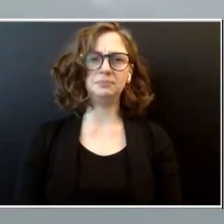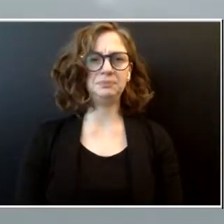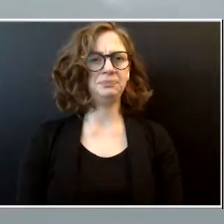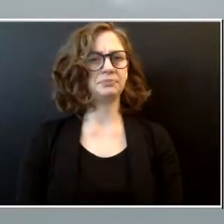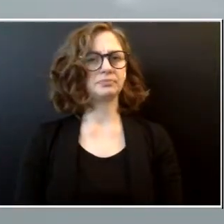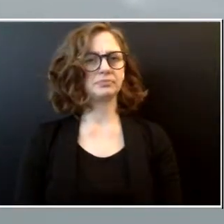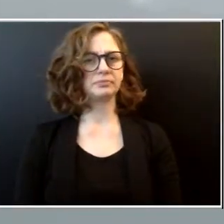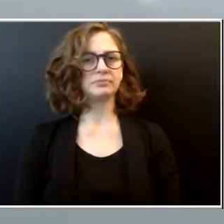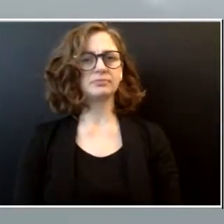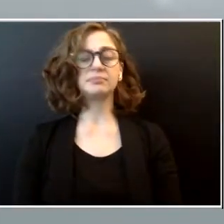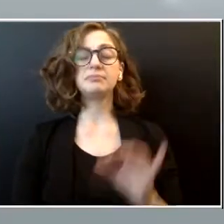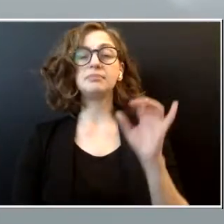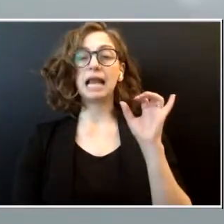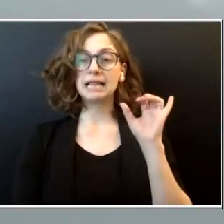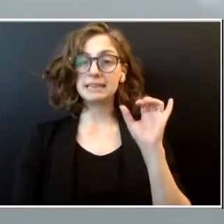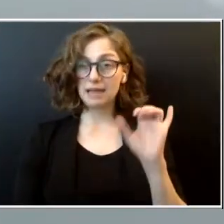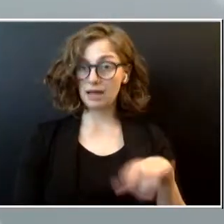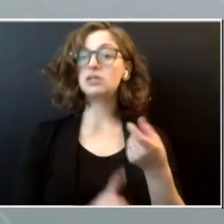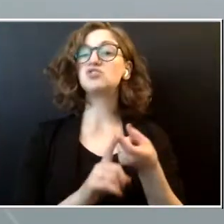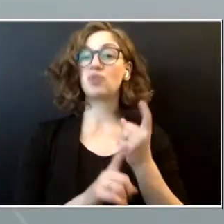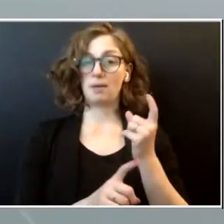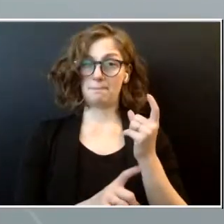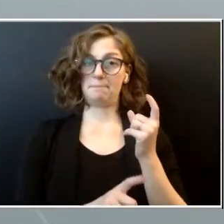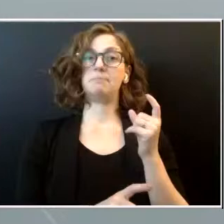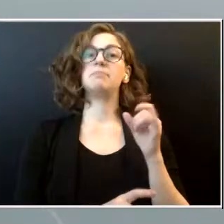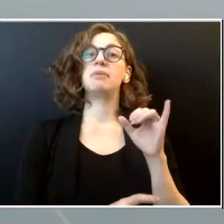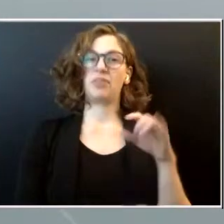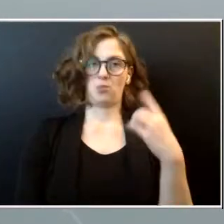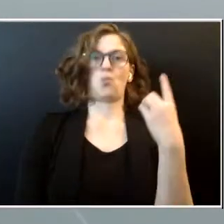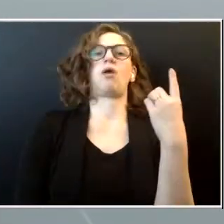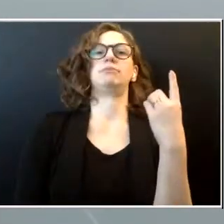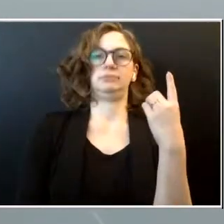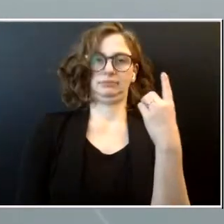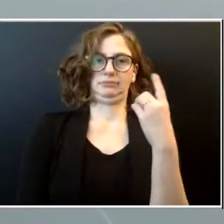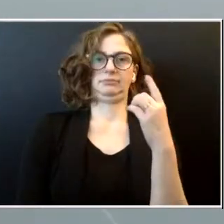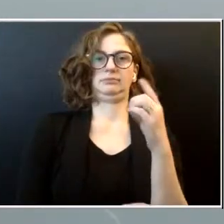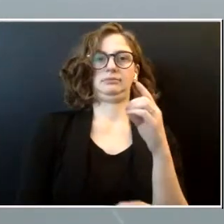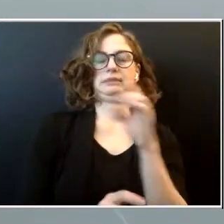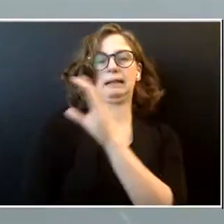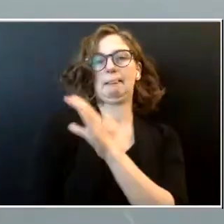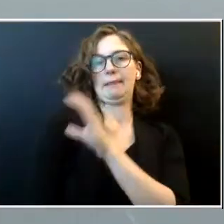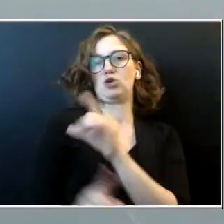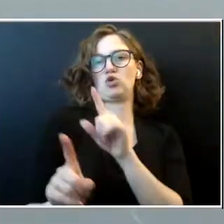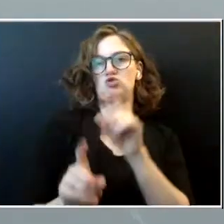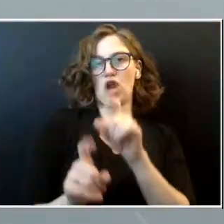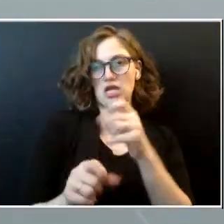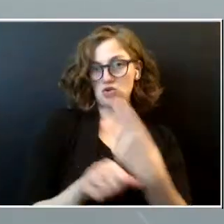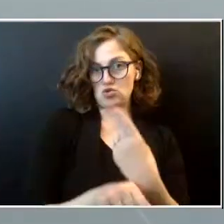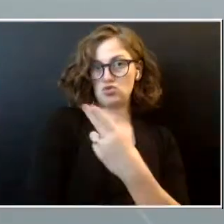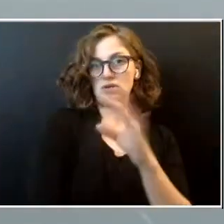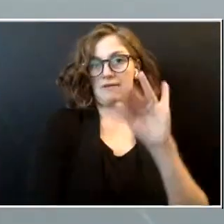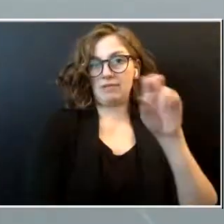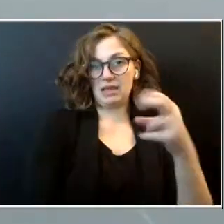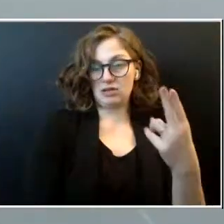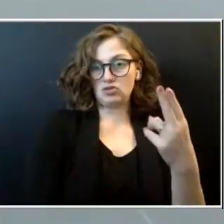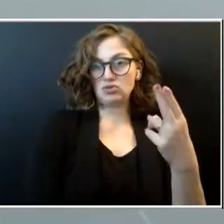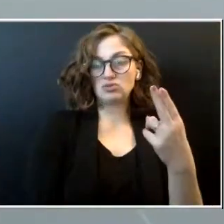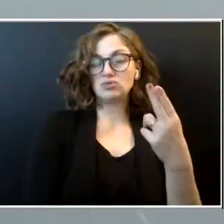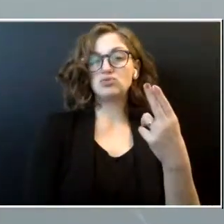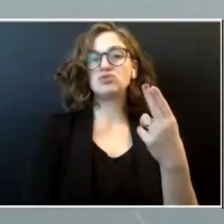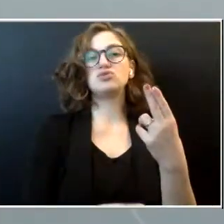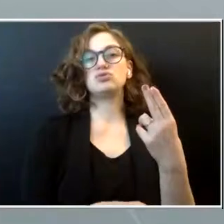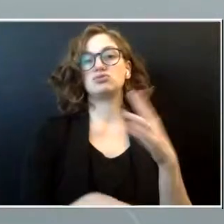is from that one clinical trial that's been done using flash on patients with bone